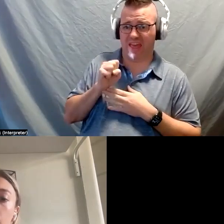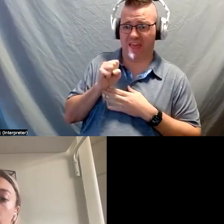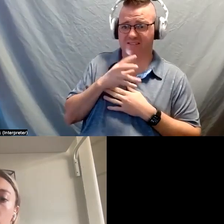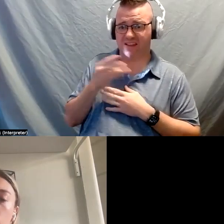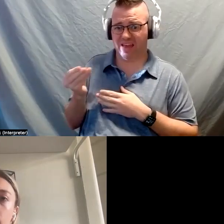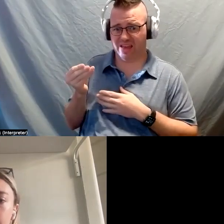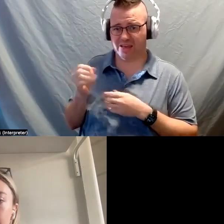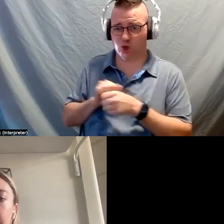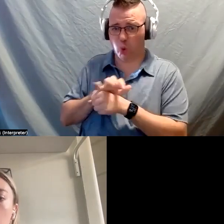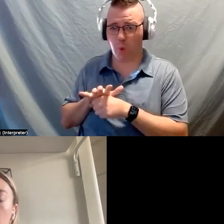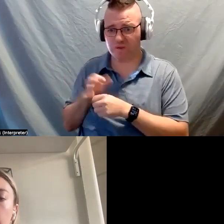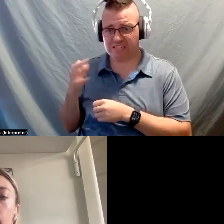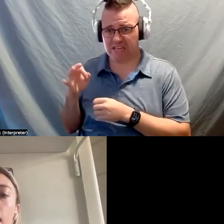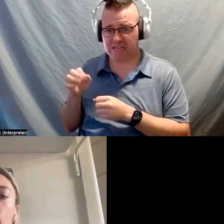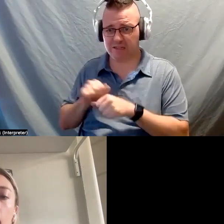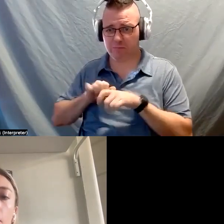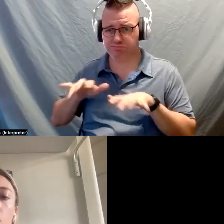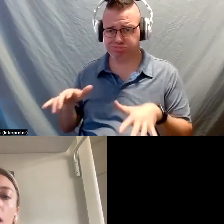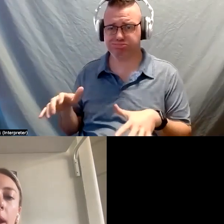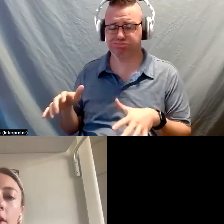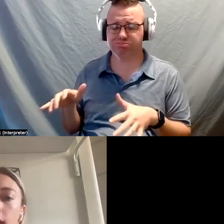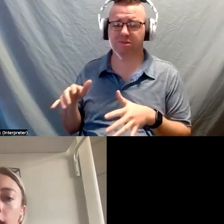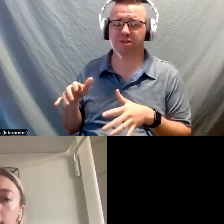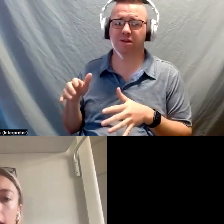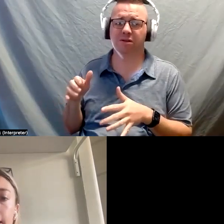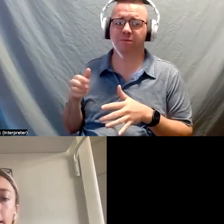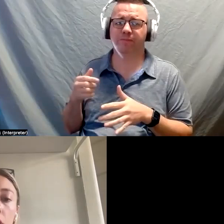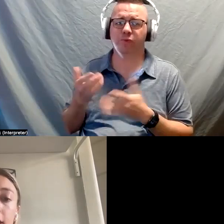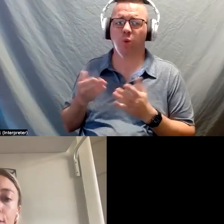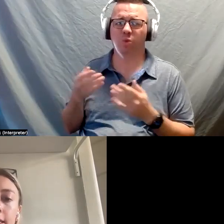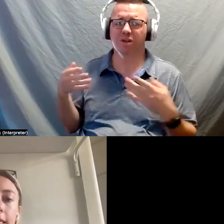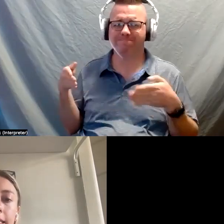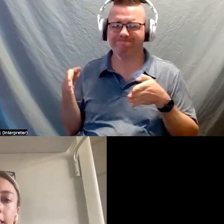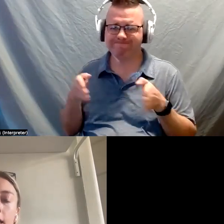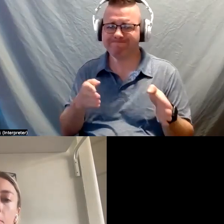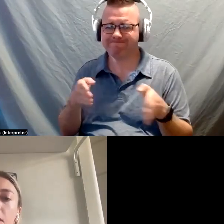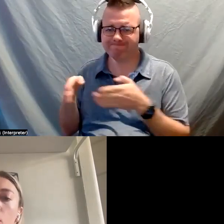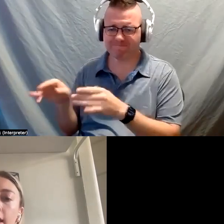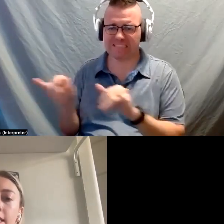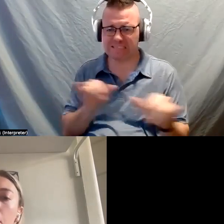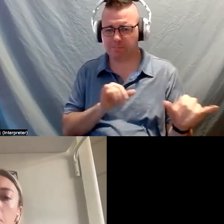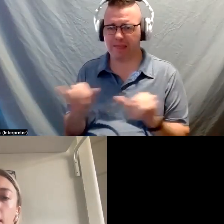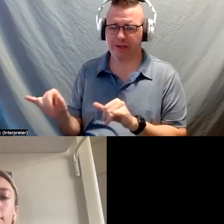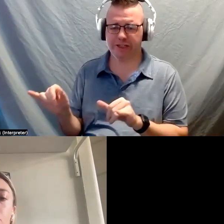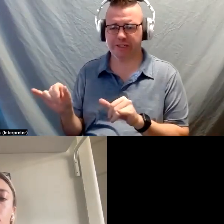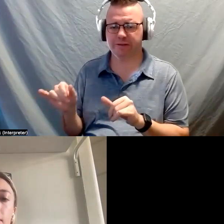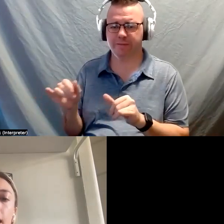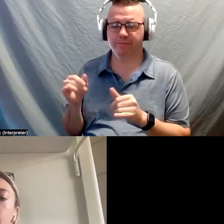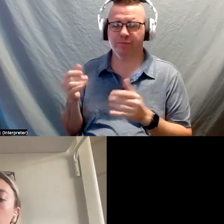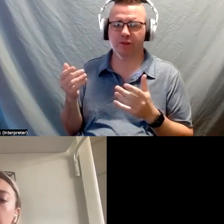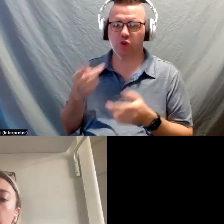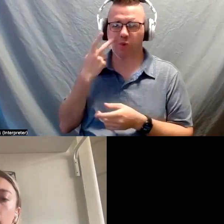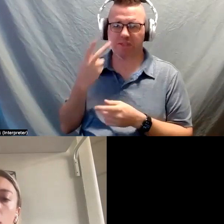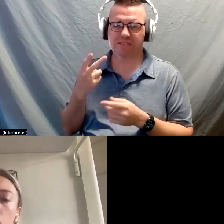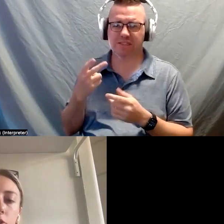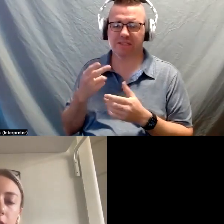the COVID-19 outbreak, what parallels and what differences in the ways that public officials